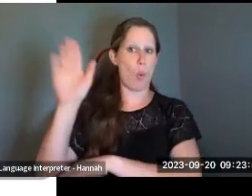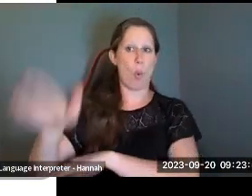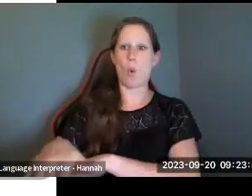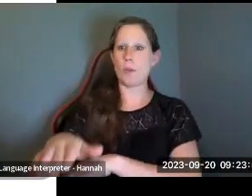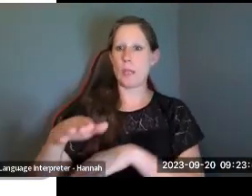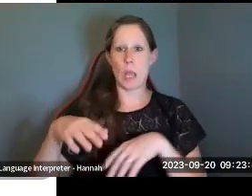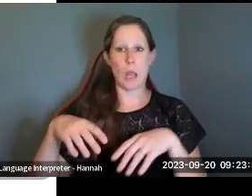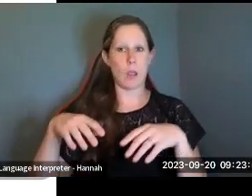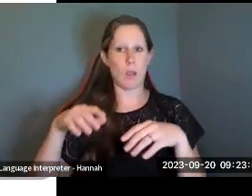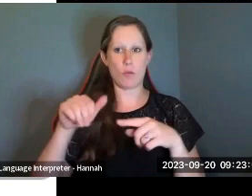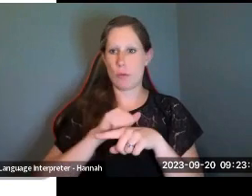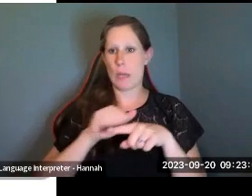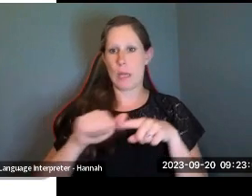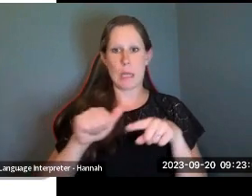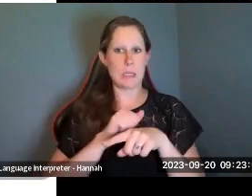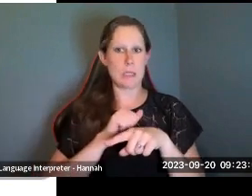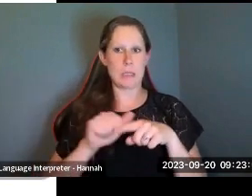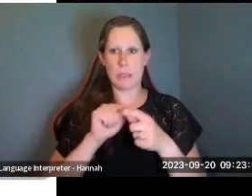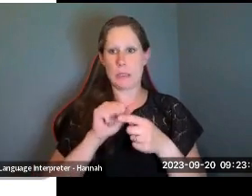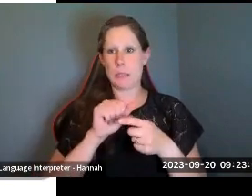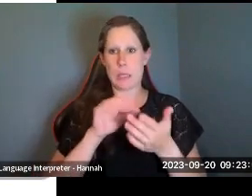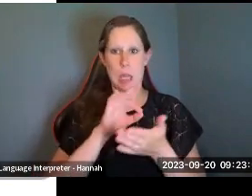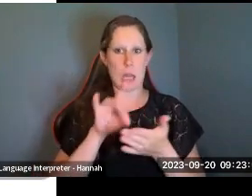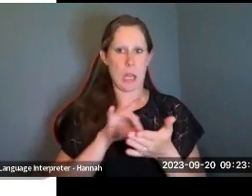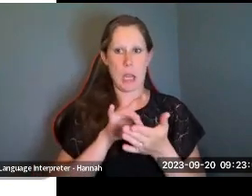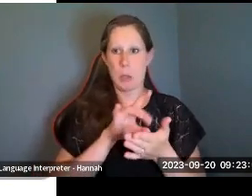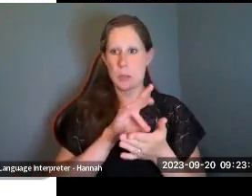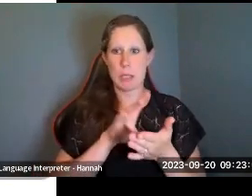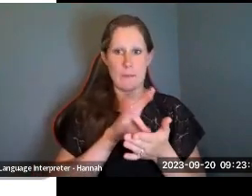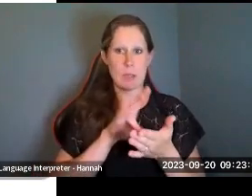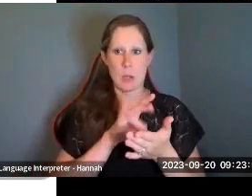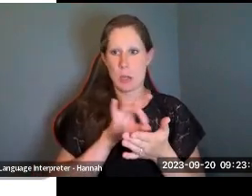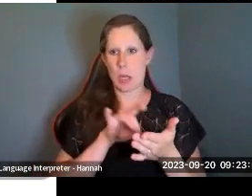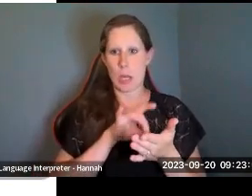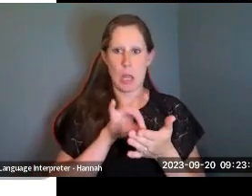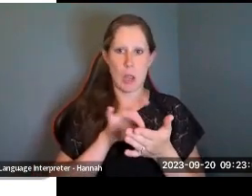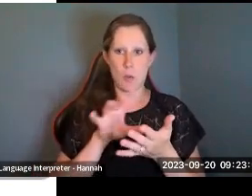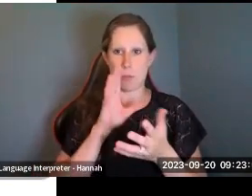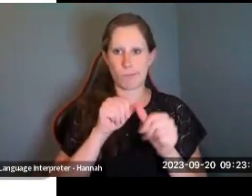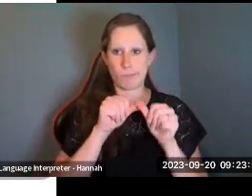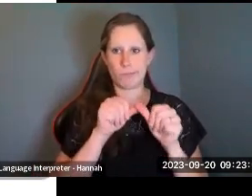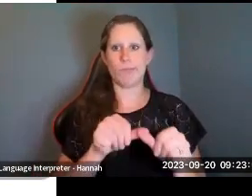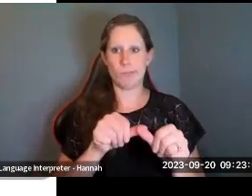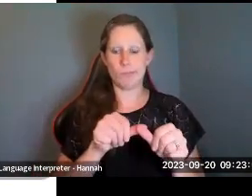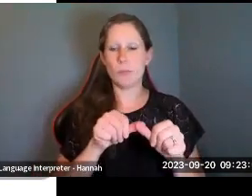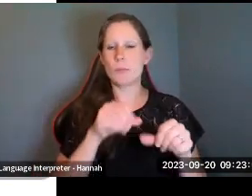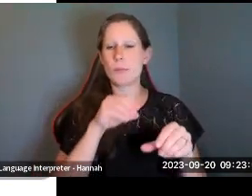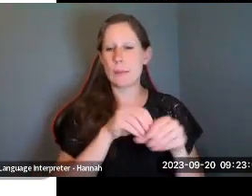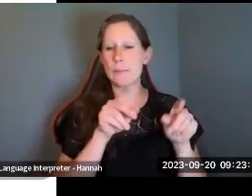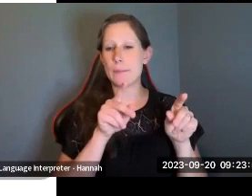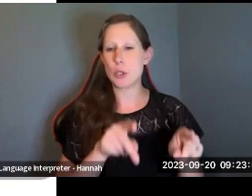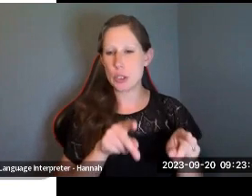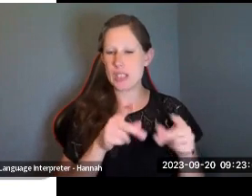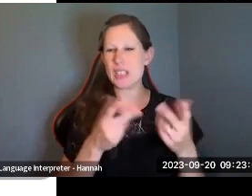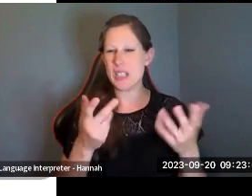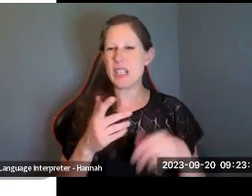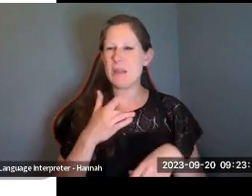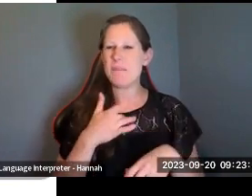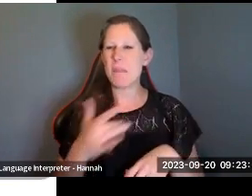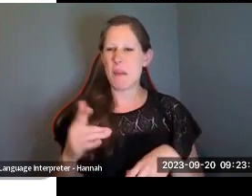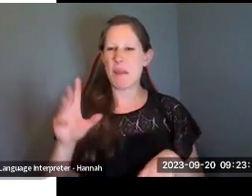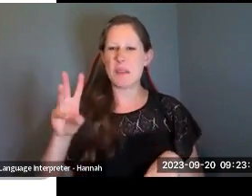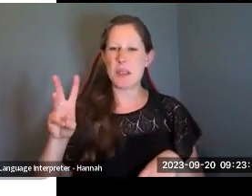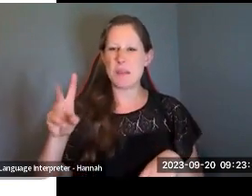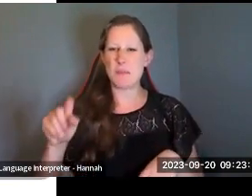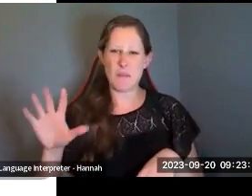you do those skills applications in that in-person environment, either 6.5 or 7.5 hours